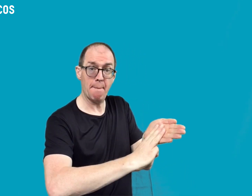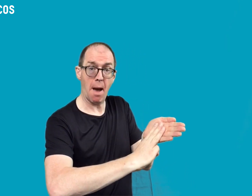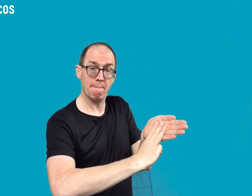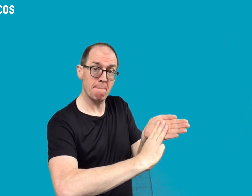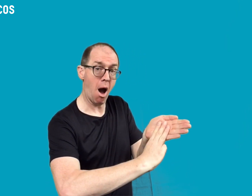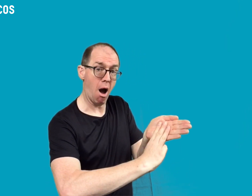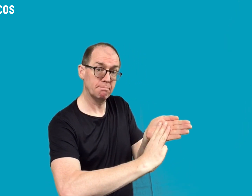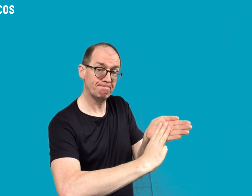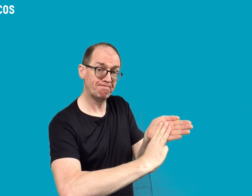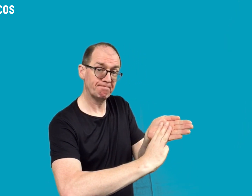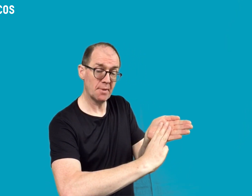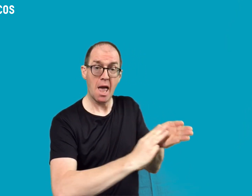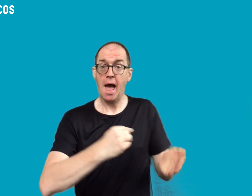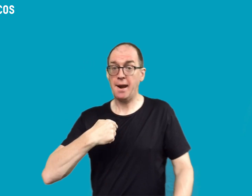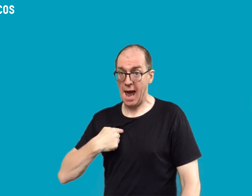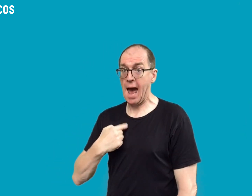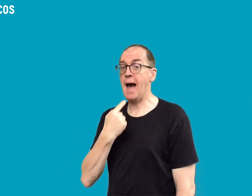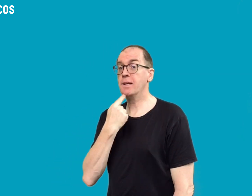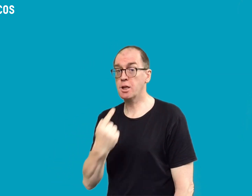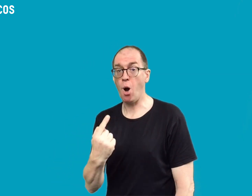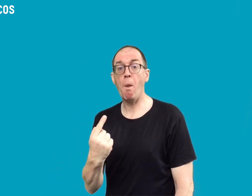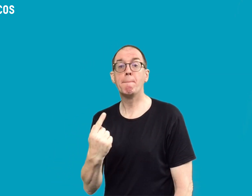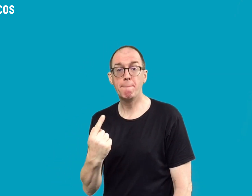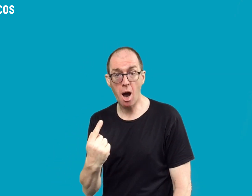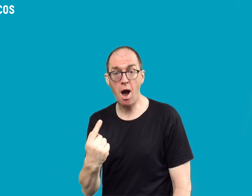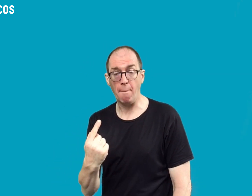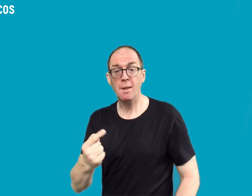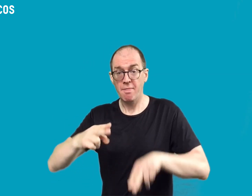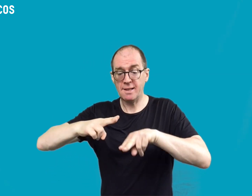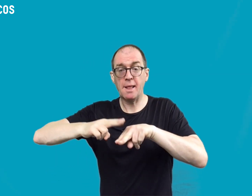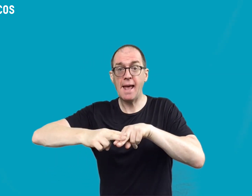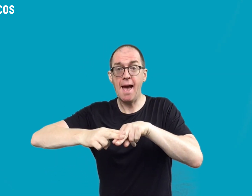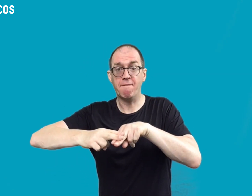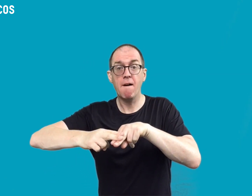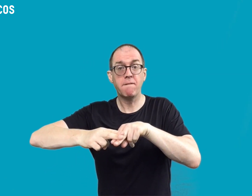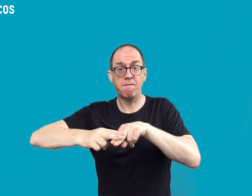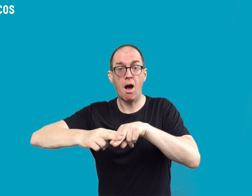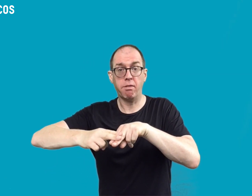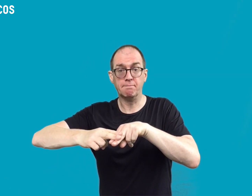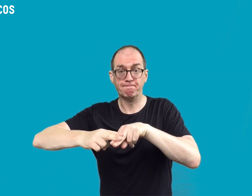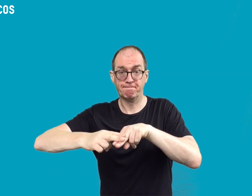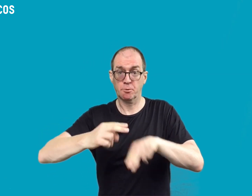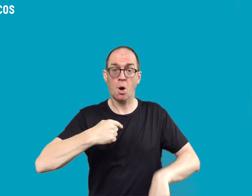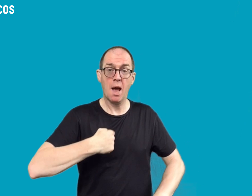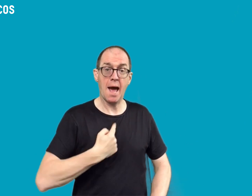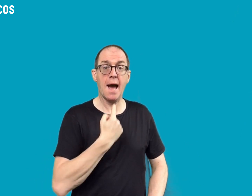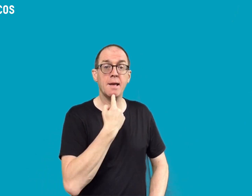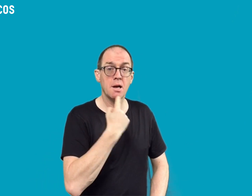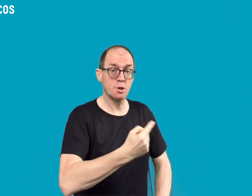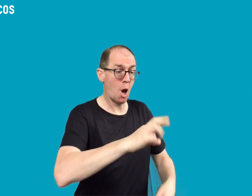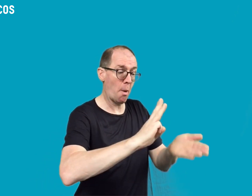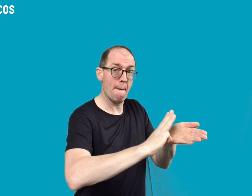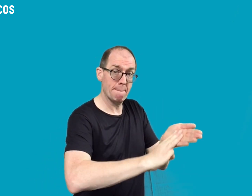letter M, Ma. And I told Pa. That's letter F, my father. So